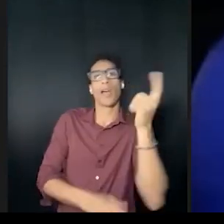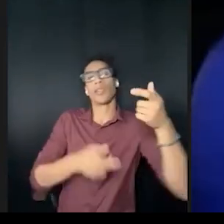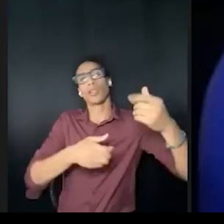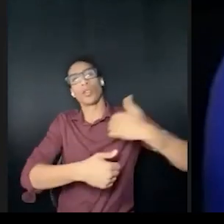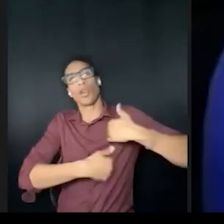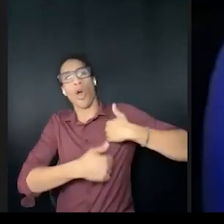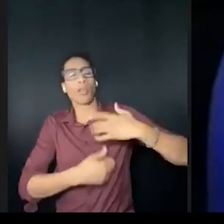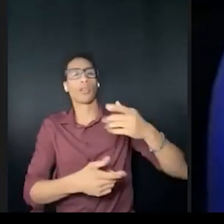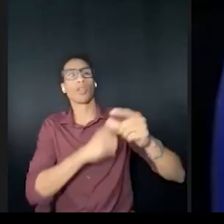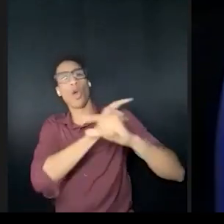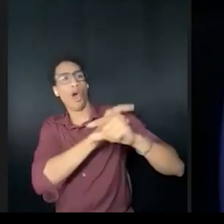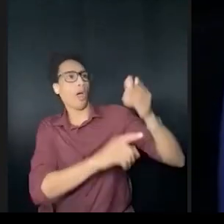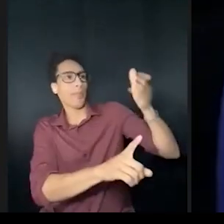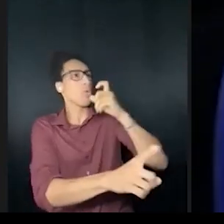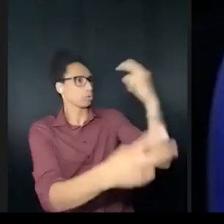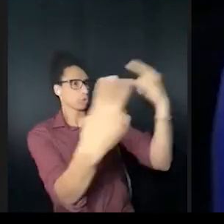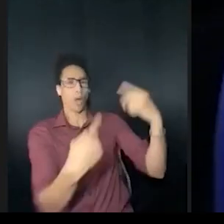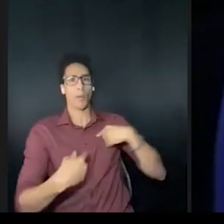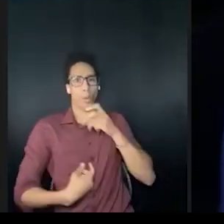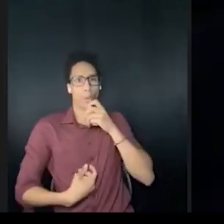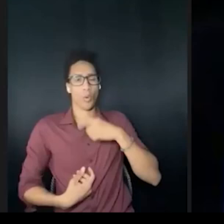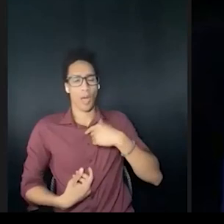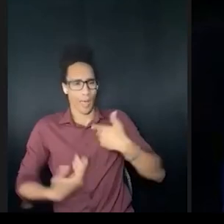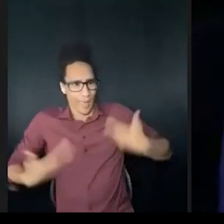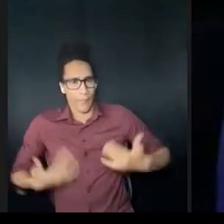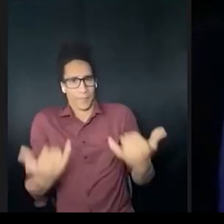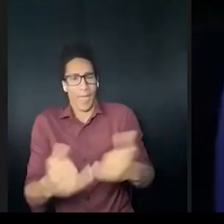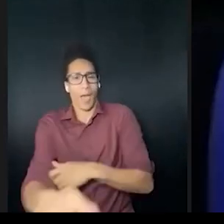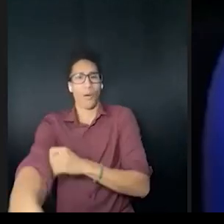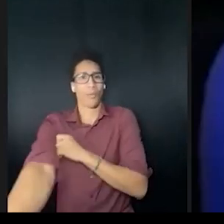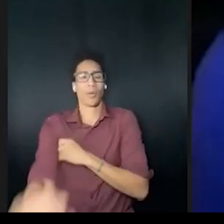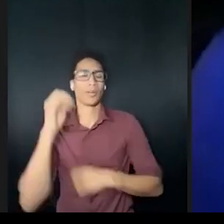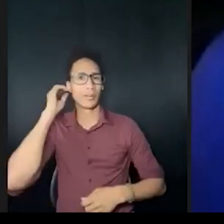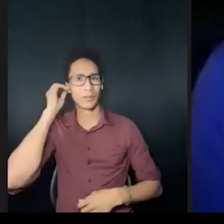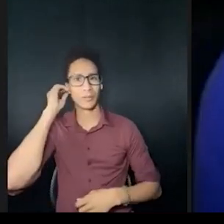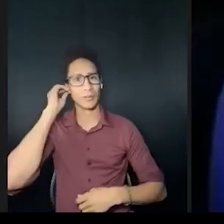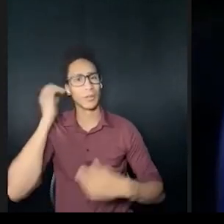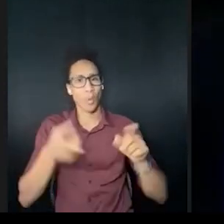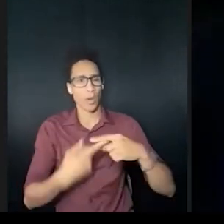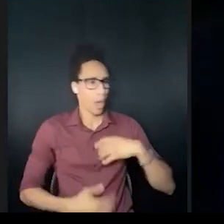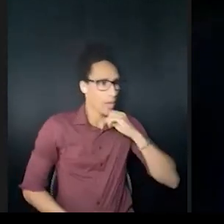could tell you stories on who I was when I was 20, 22, 25, 30, 40.